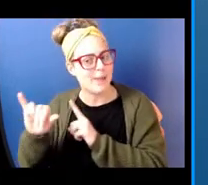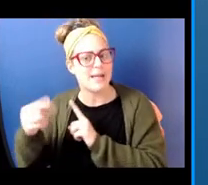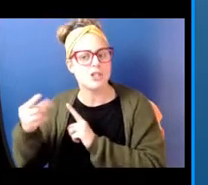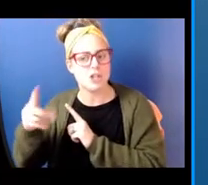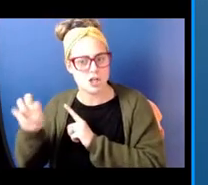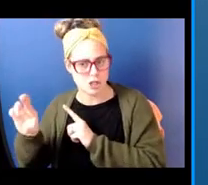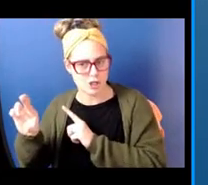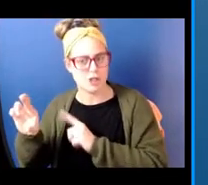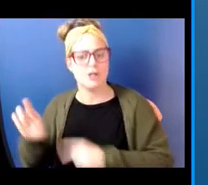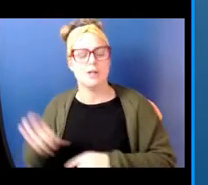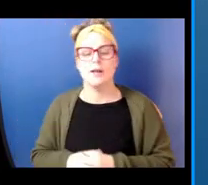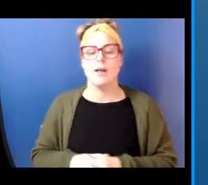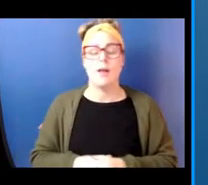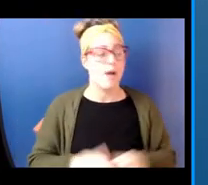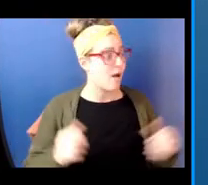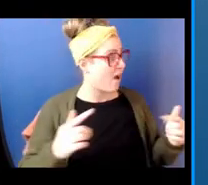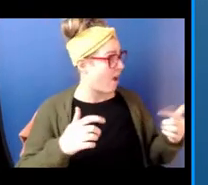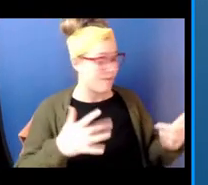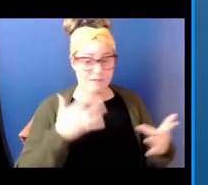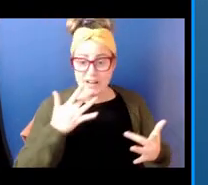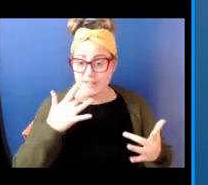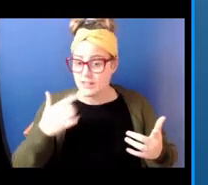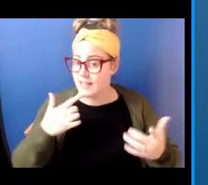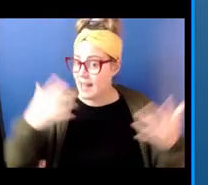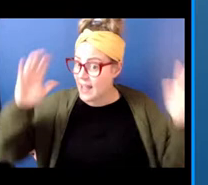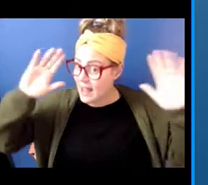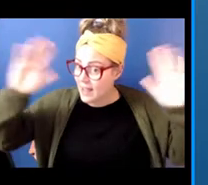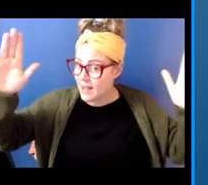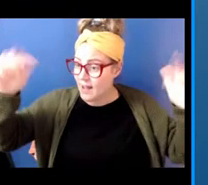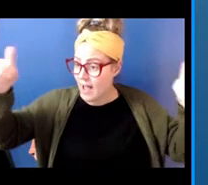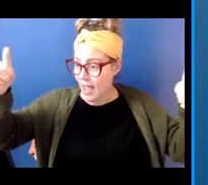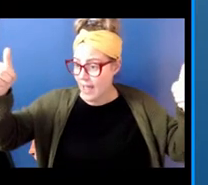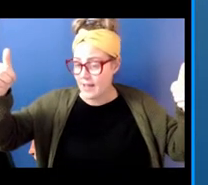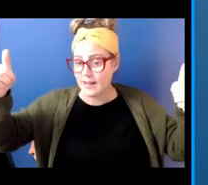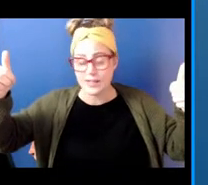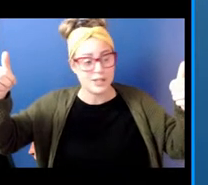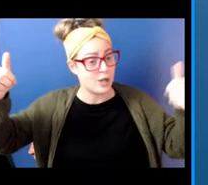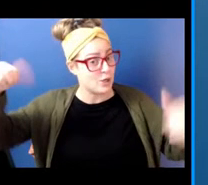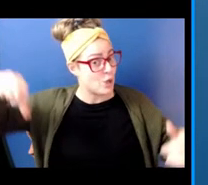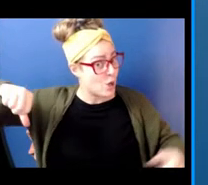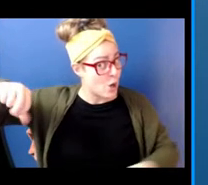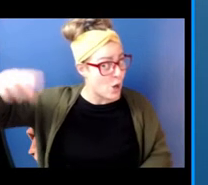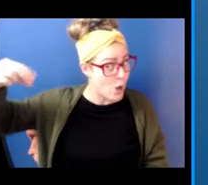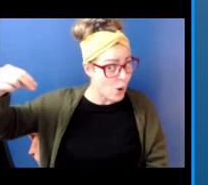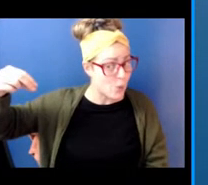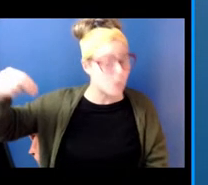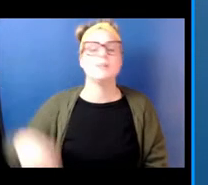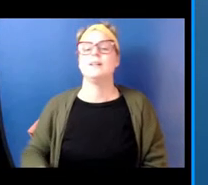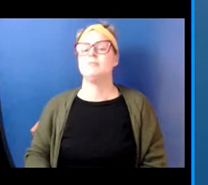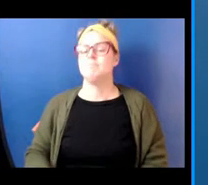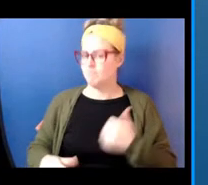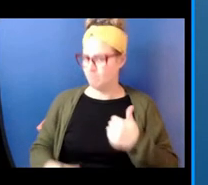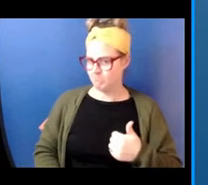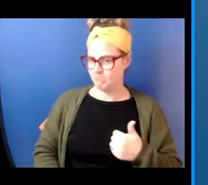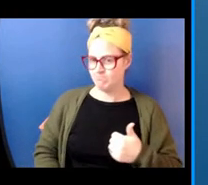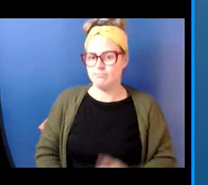all that's in favor please say aye opposed no and the eyes have it